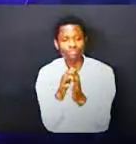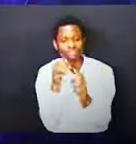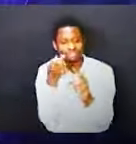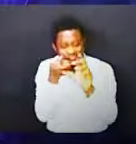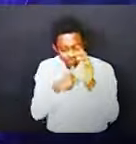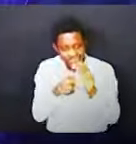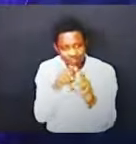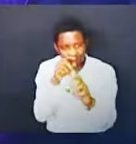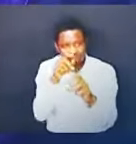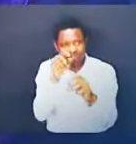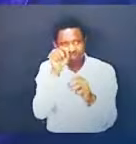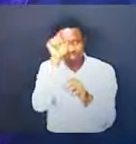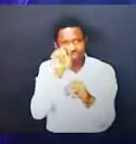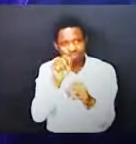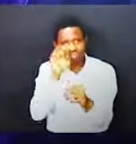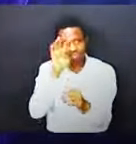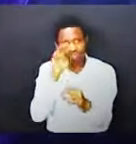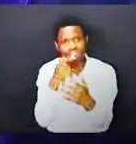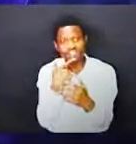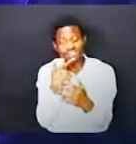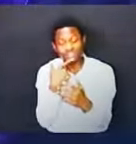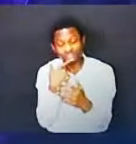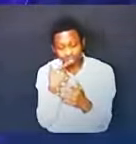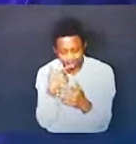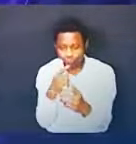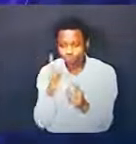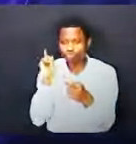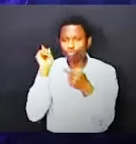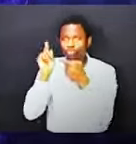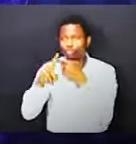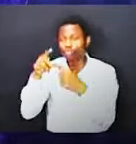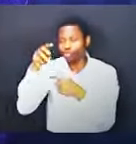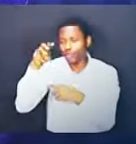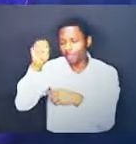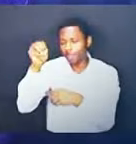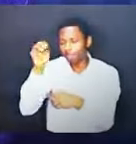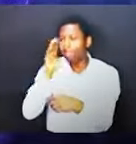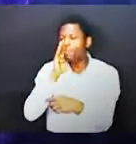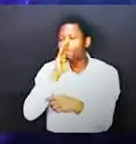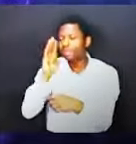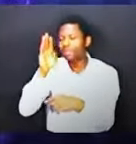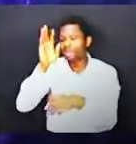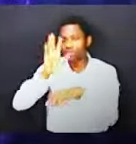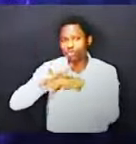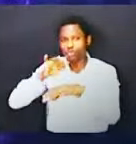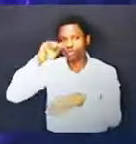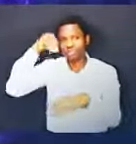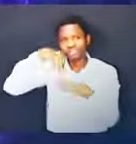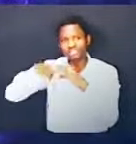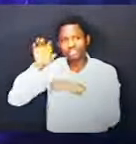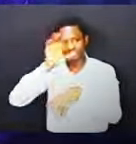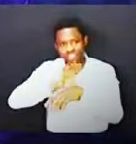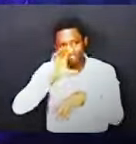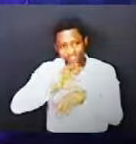To him be glory in the church and in Christ Jesus throughout all generations, forever and